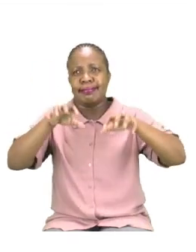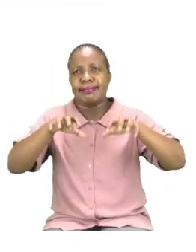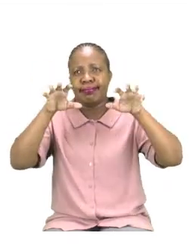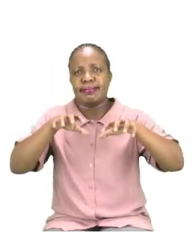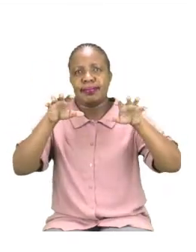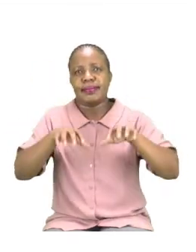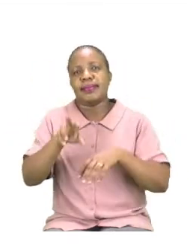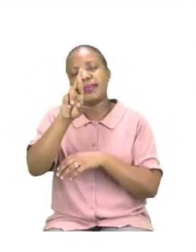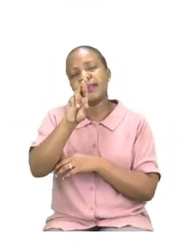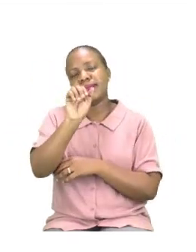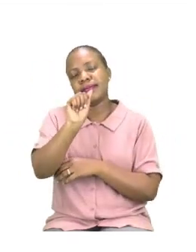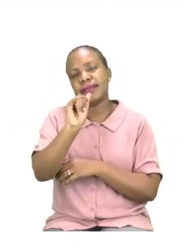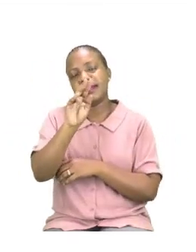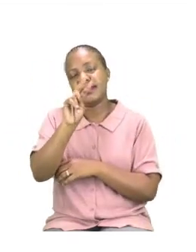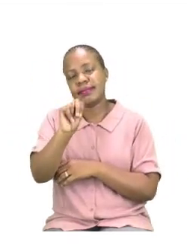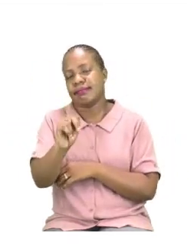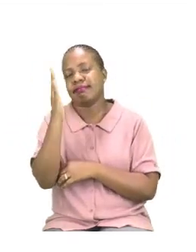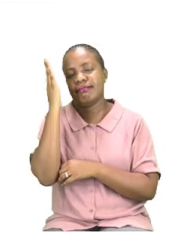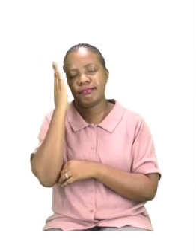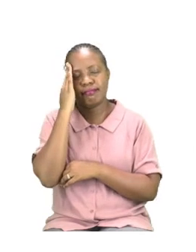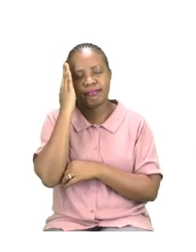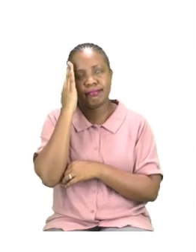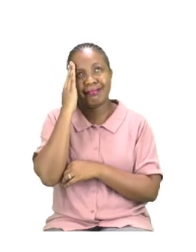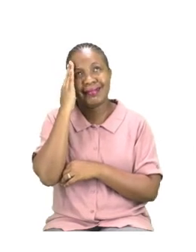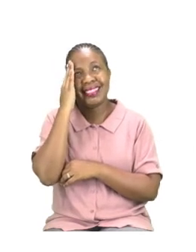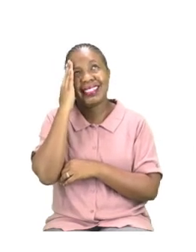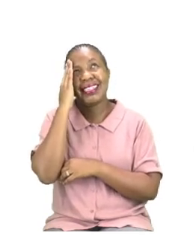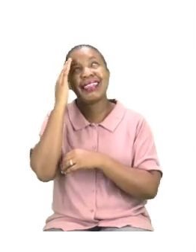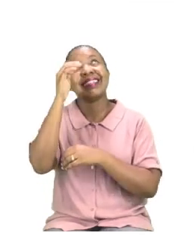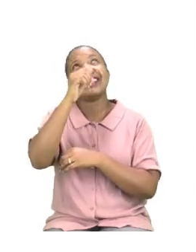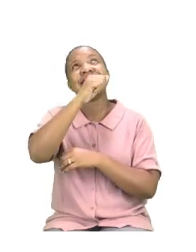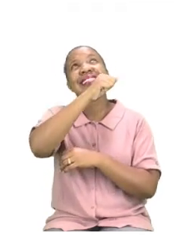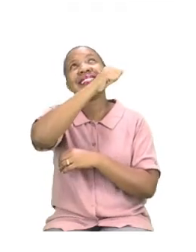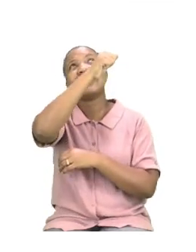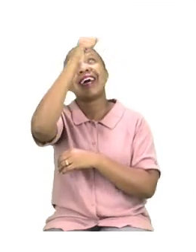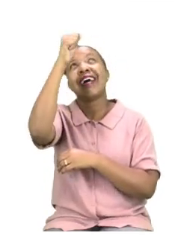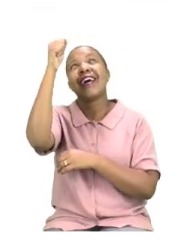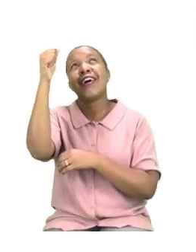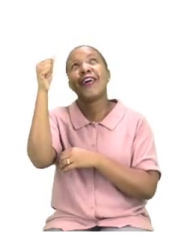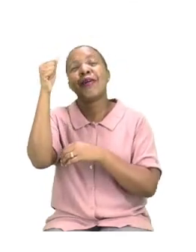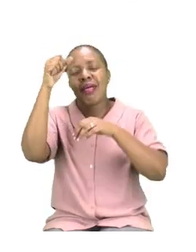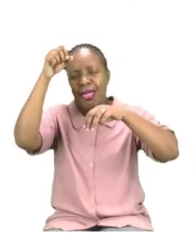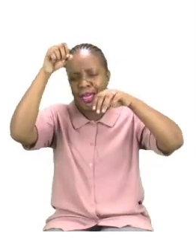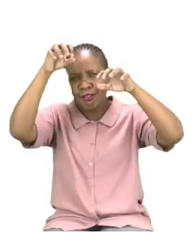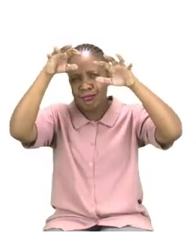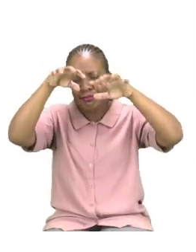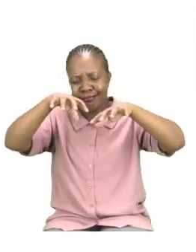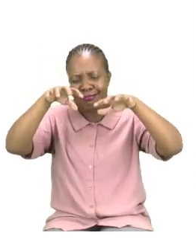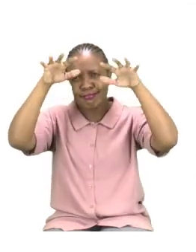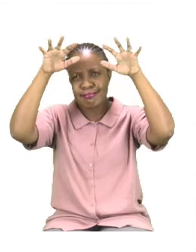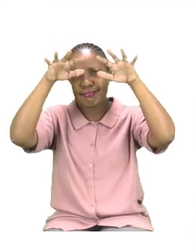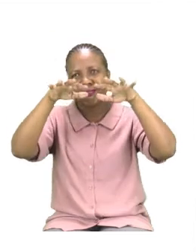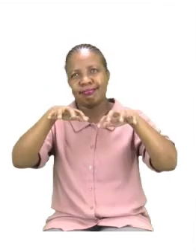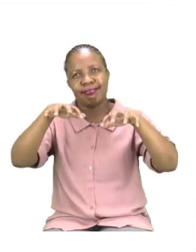rain. It is what falls from the sky and it is in the form of little drops. Rain can